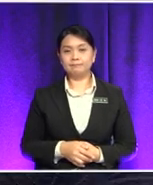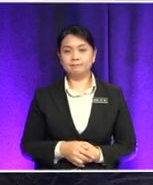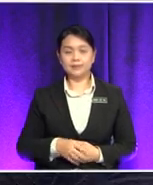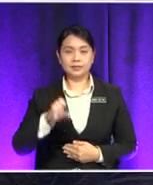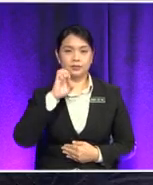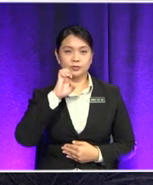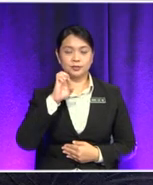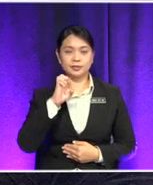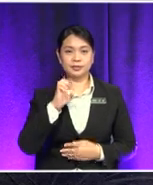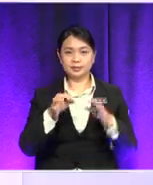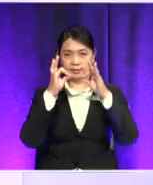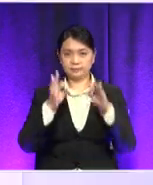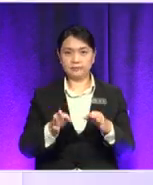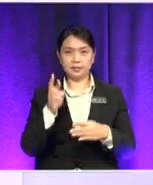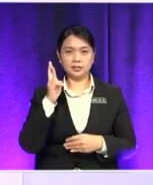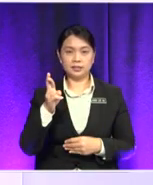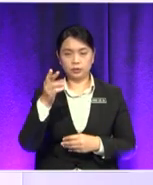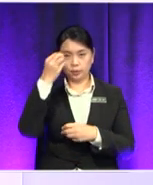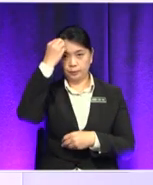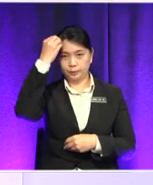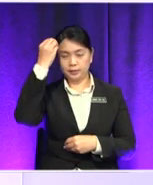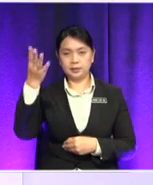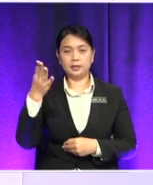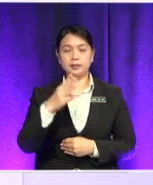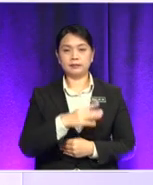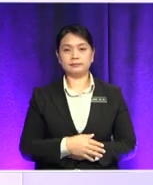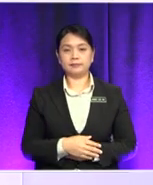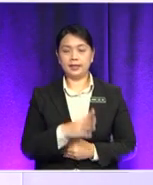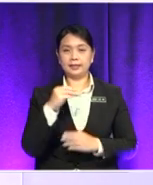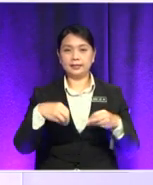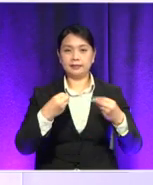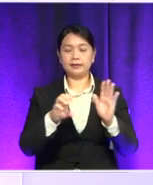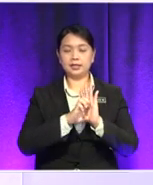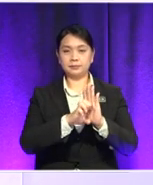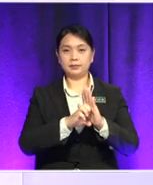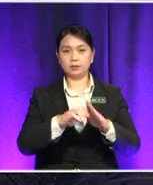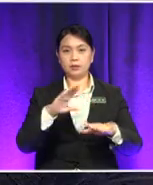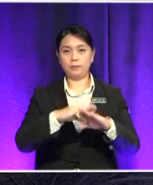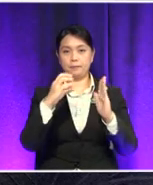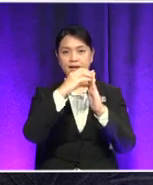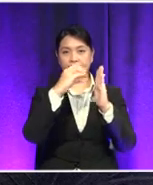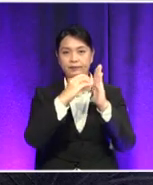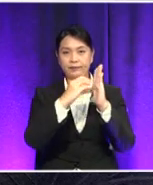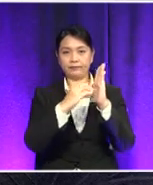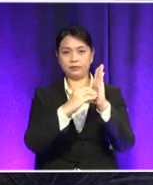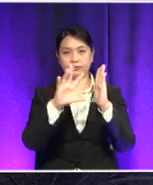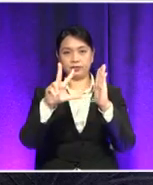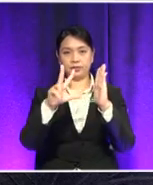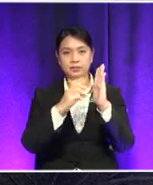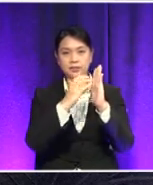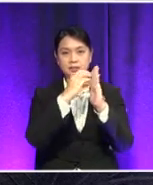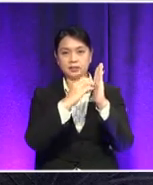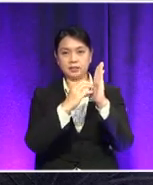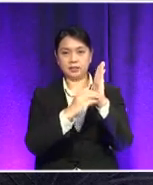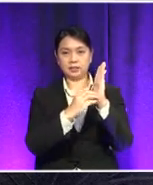she justify her opinion and give example in paragraph three. Oh, she, I am very,